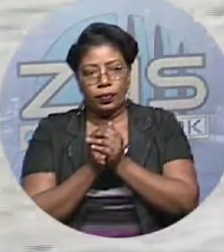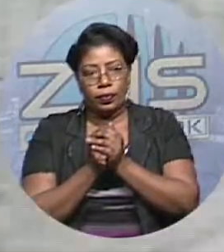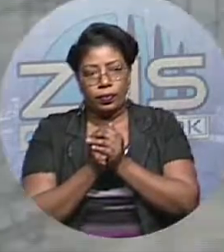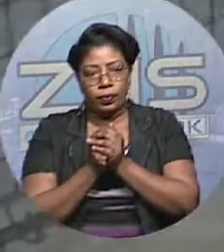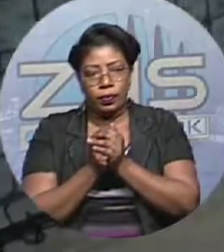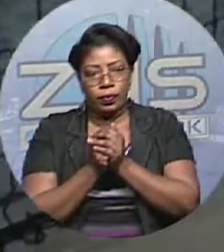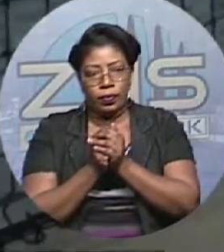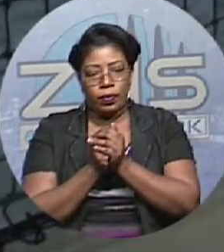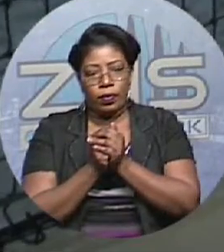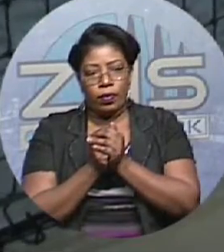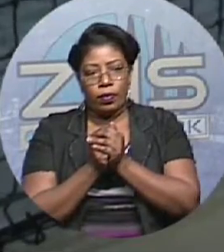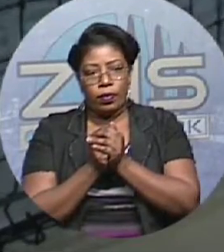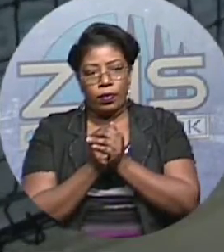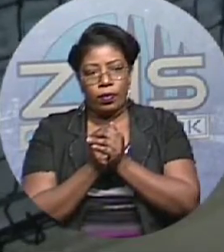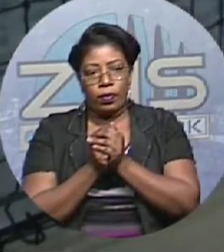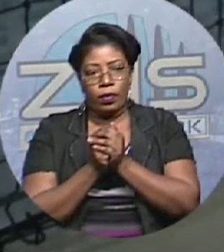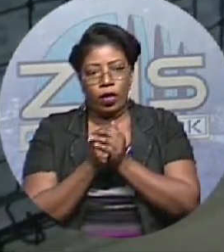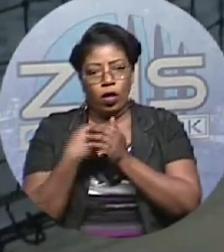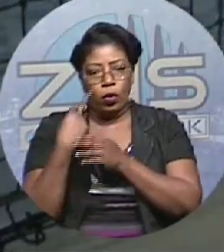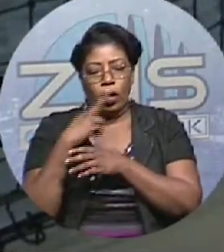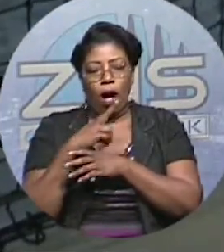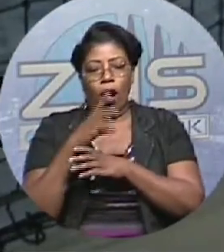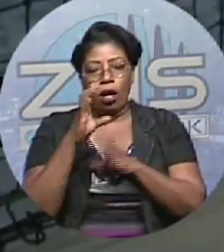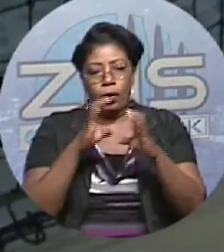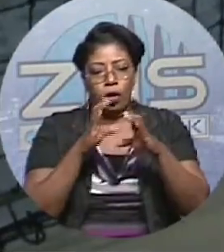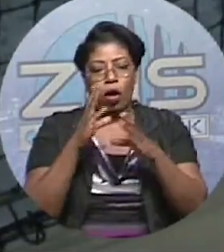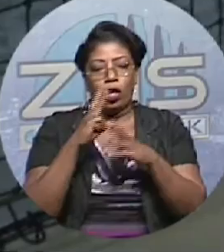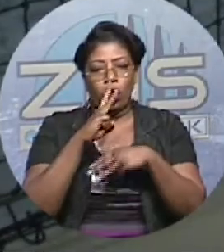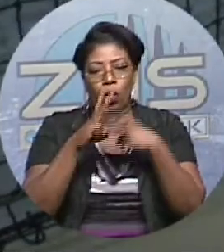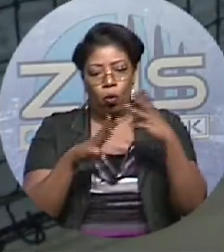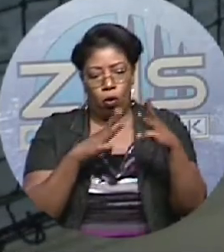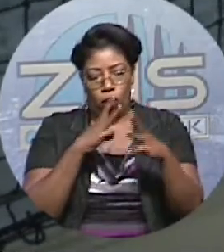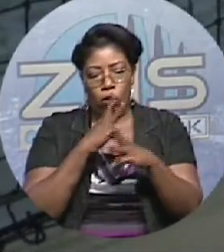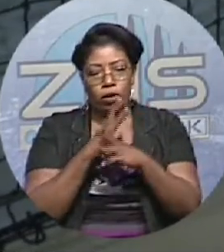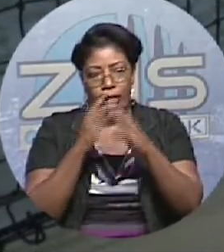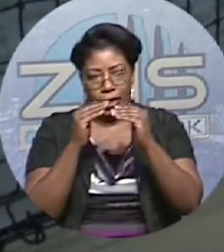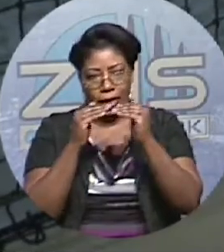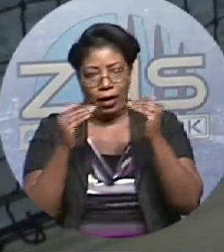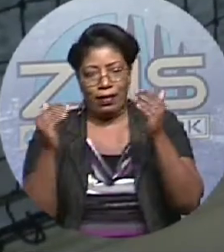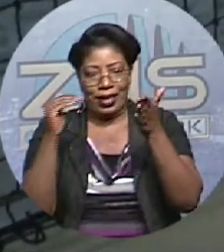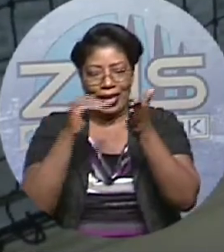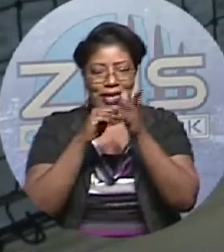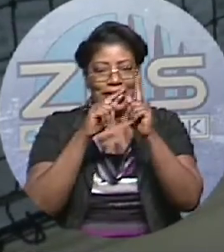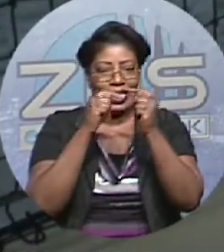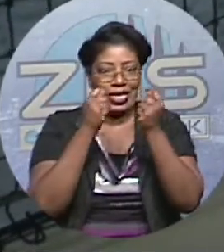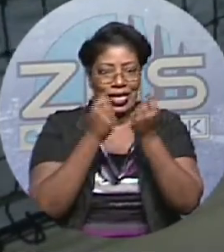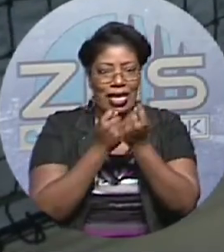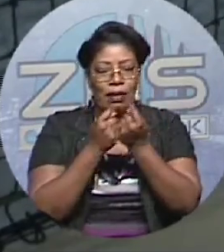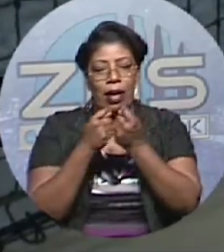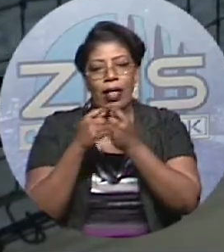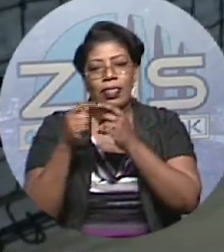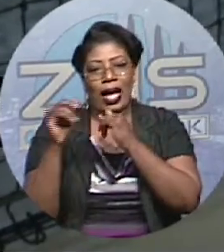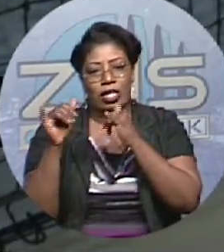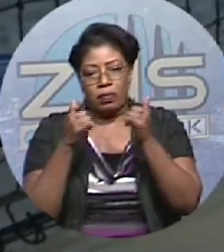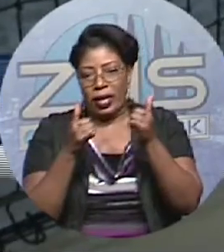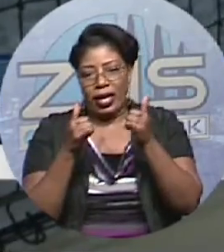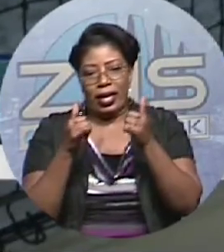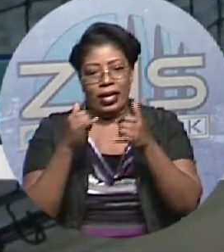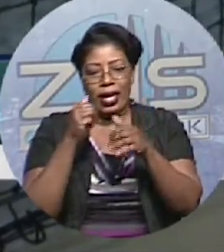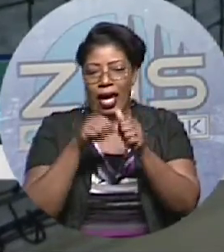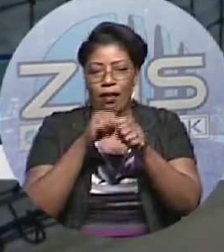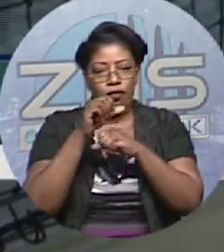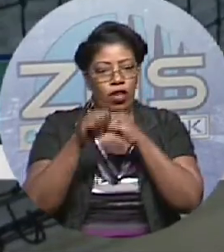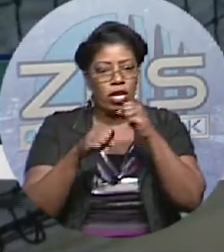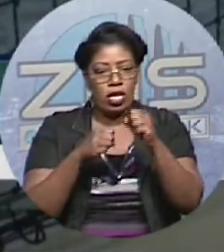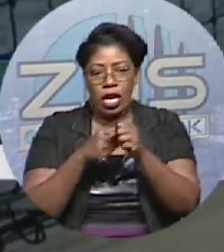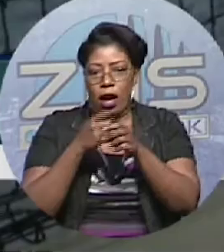Huge undertaking, you know, and we're competing on a world level against teams who are playing, you know, year round, playing in